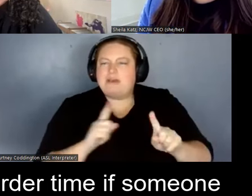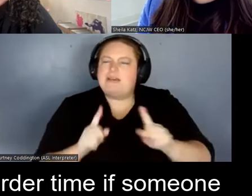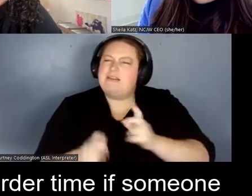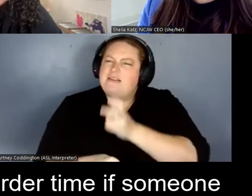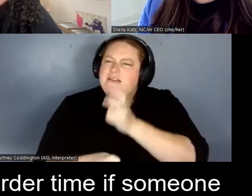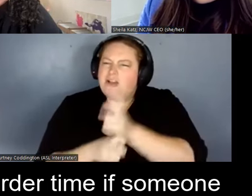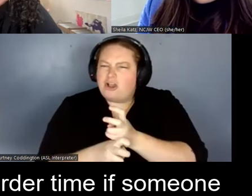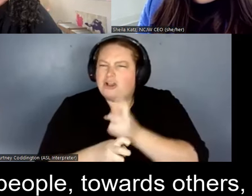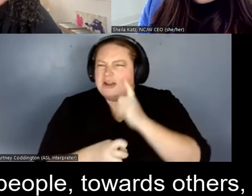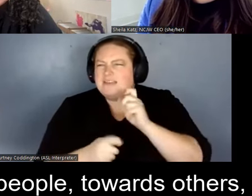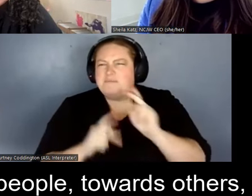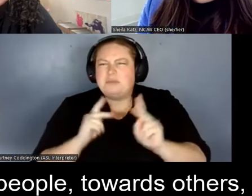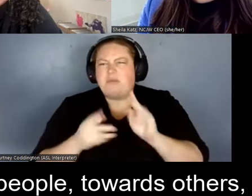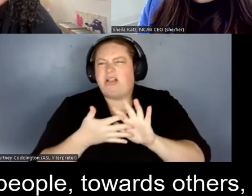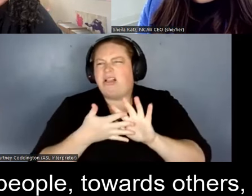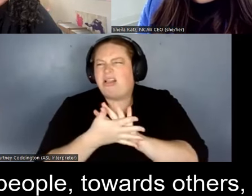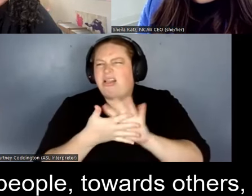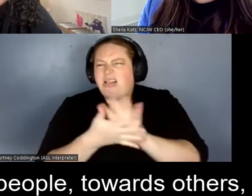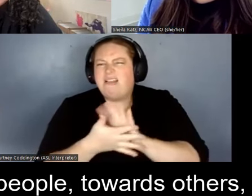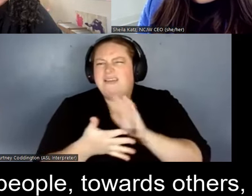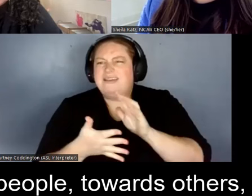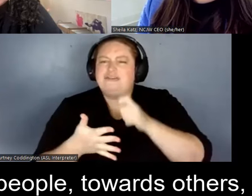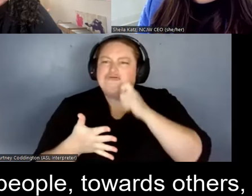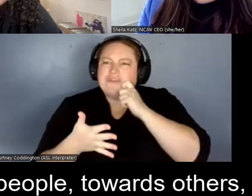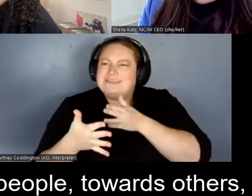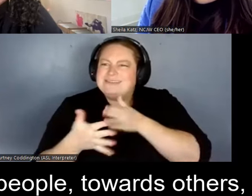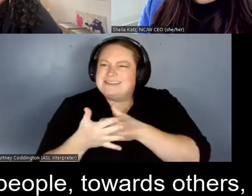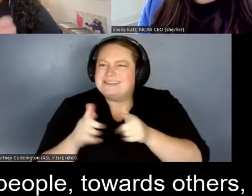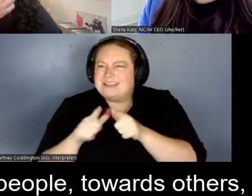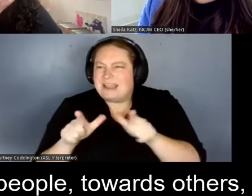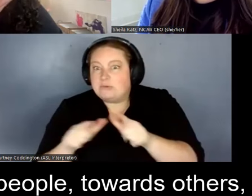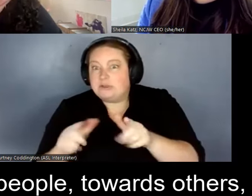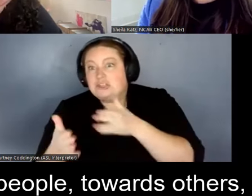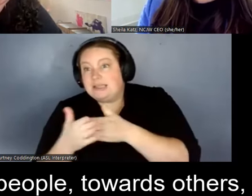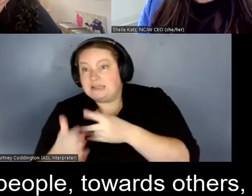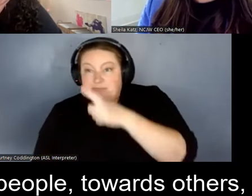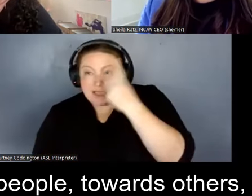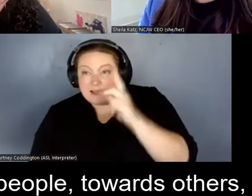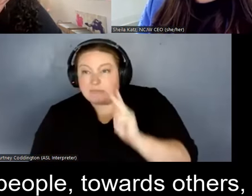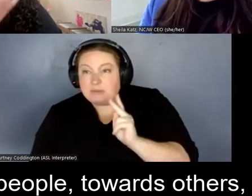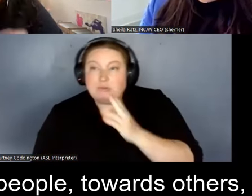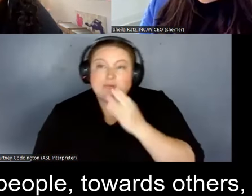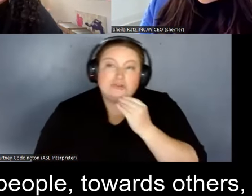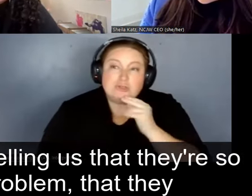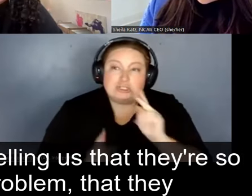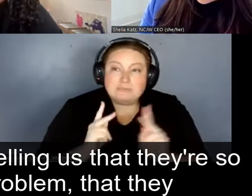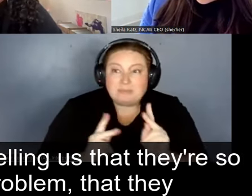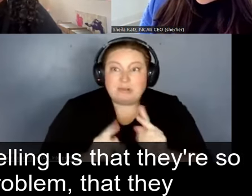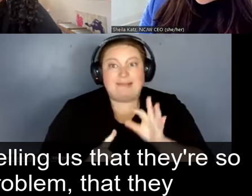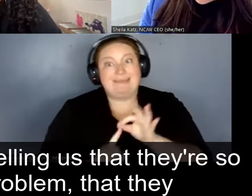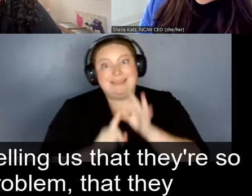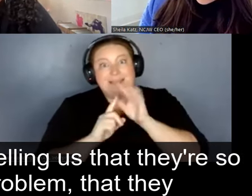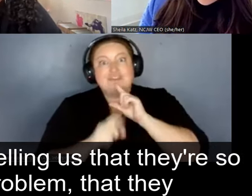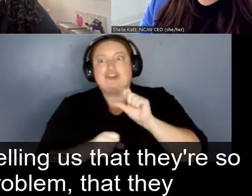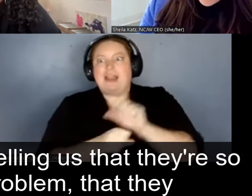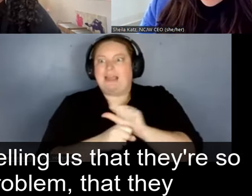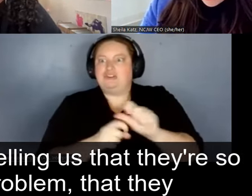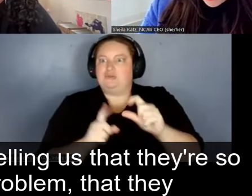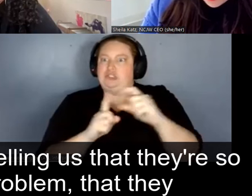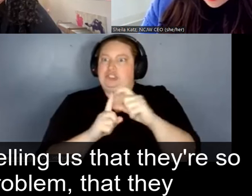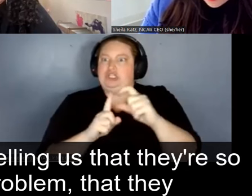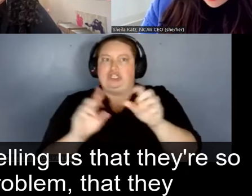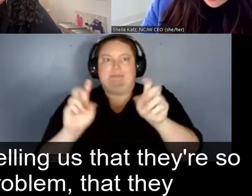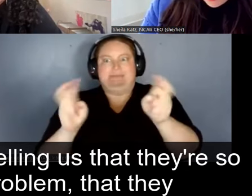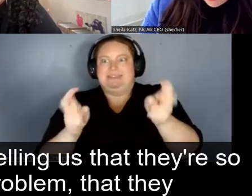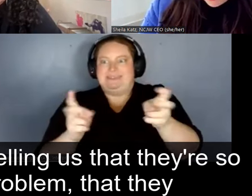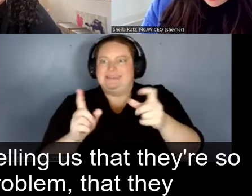veiled racist language towards Black people, towards Jewish people, towards others, unless they're actual racial epithets. And so they're almost telling